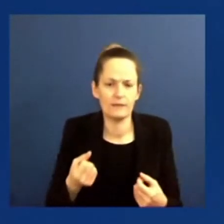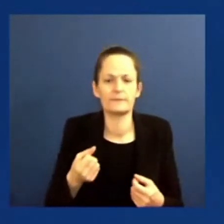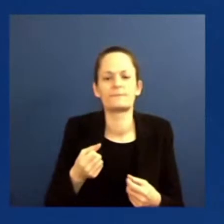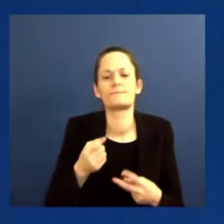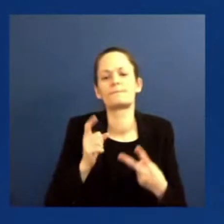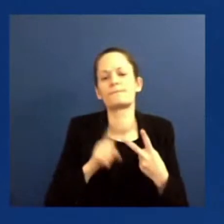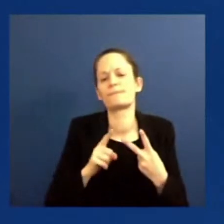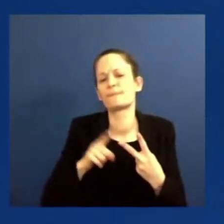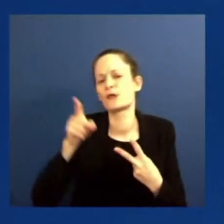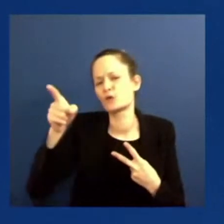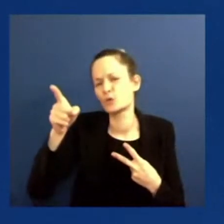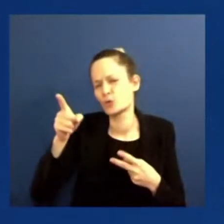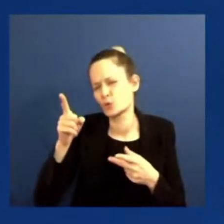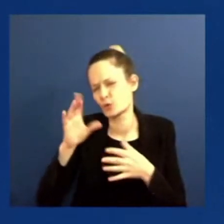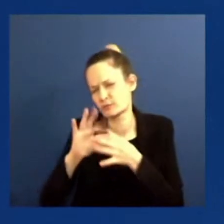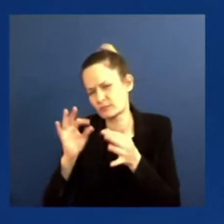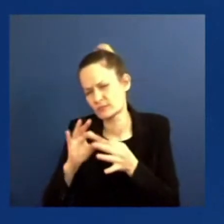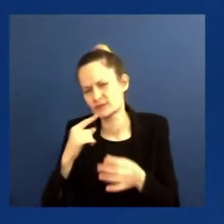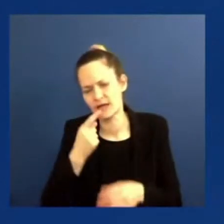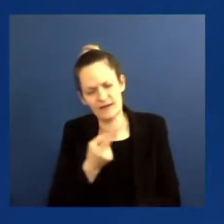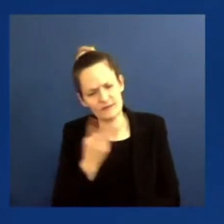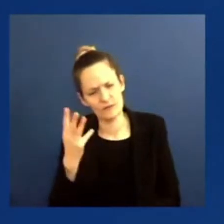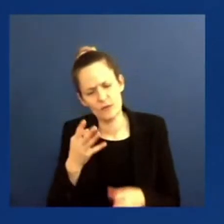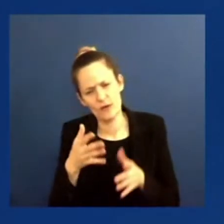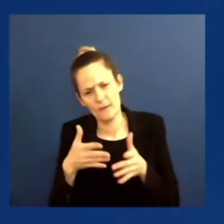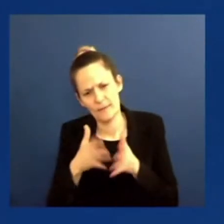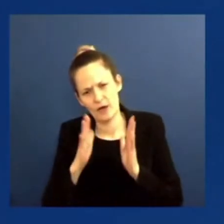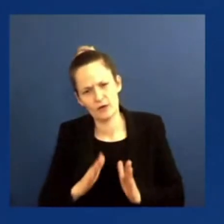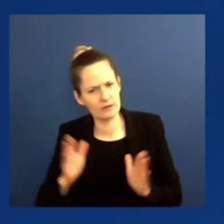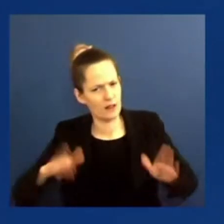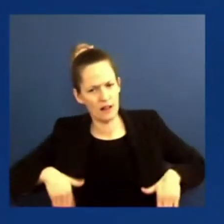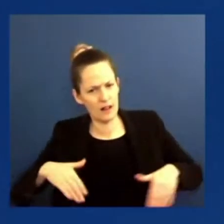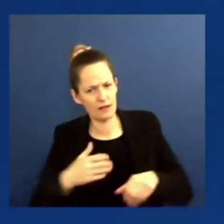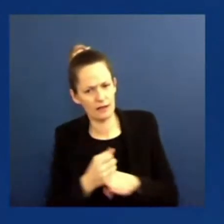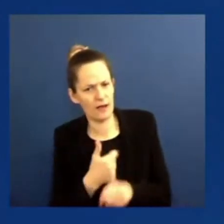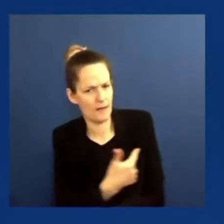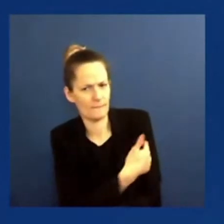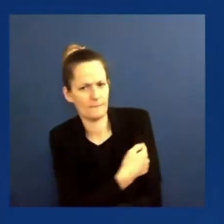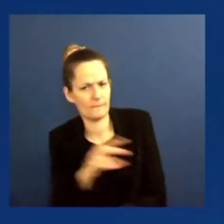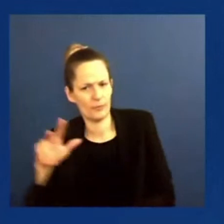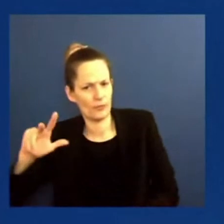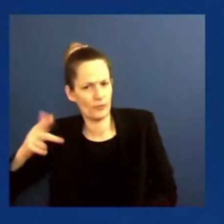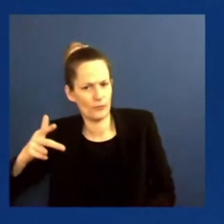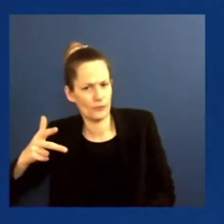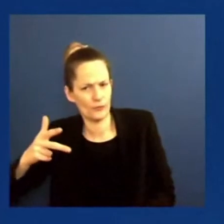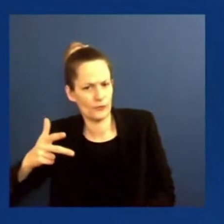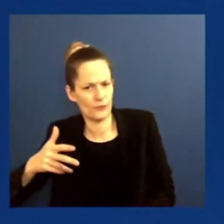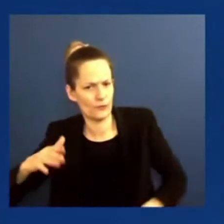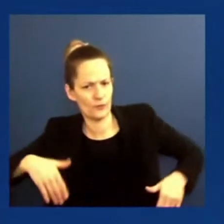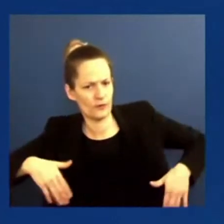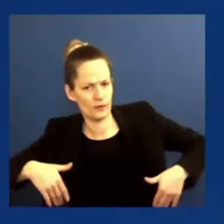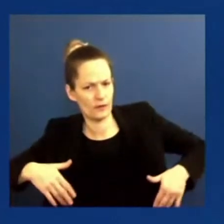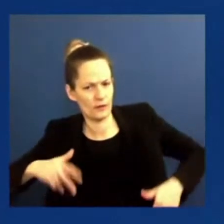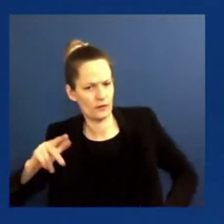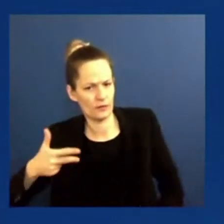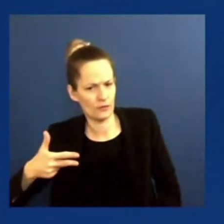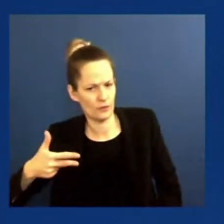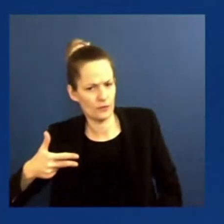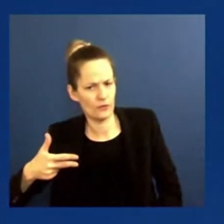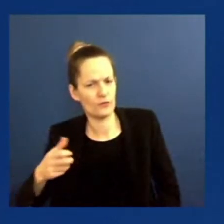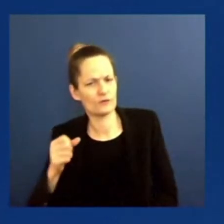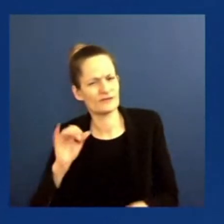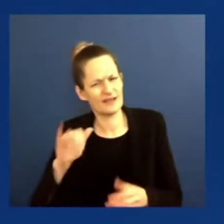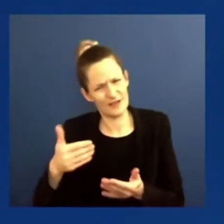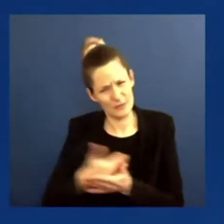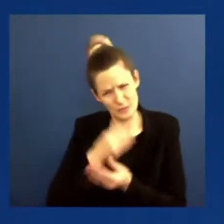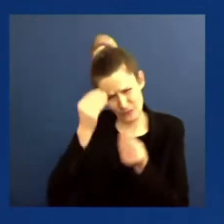are eligible to get booster shots have done so. And so given what these numbers show, this new data about how important a booster shot is,